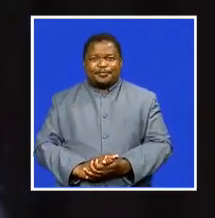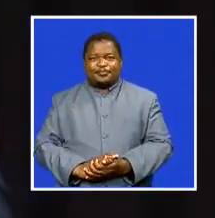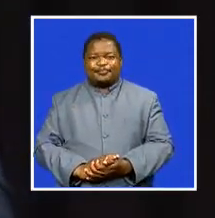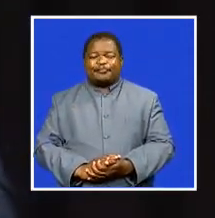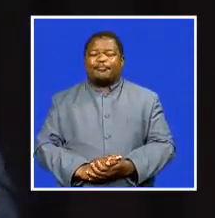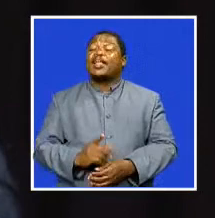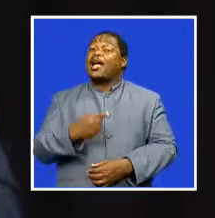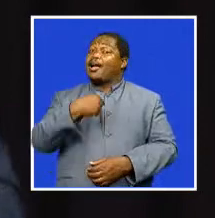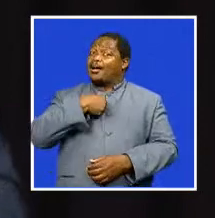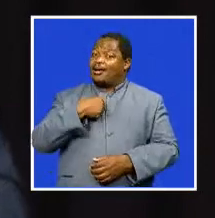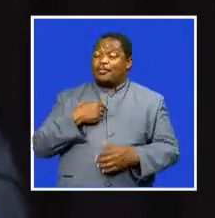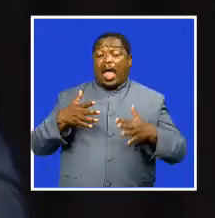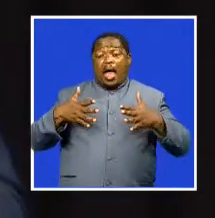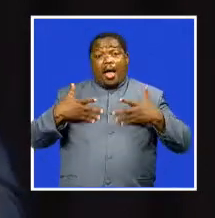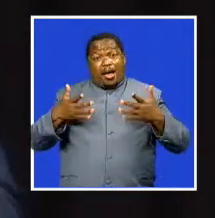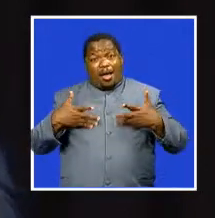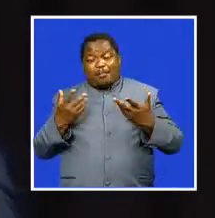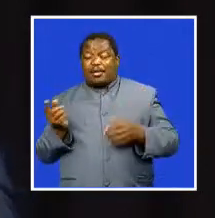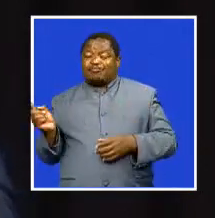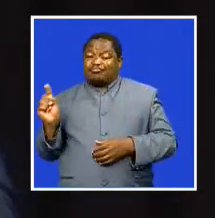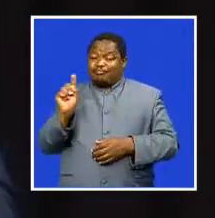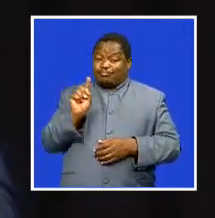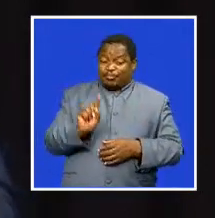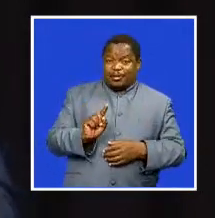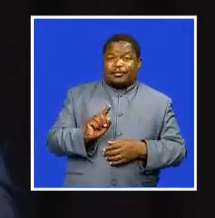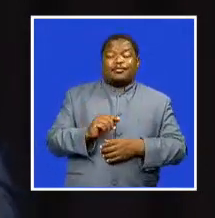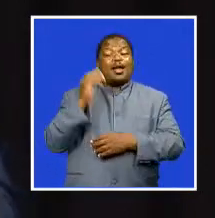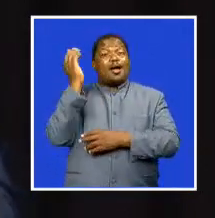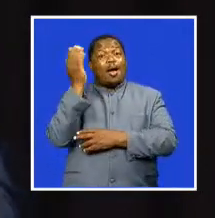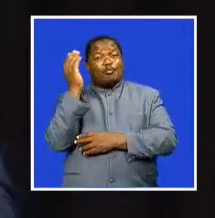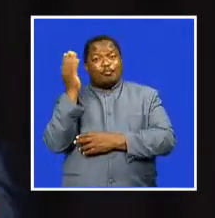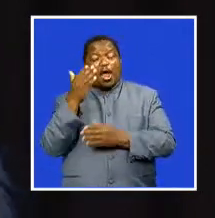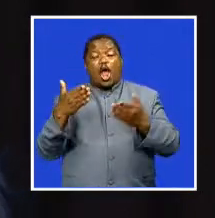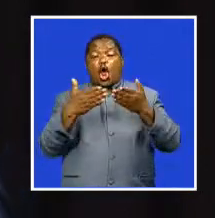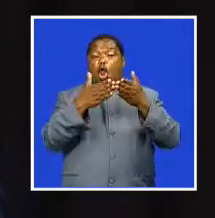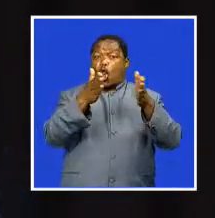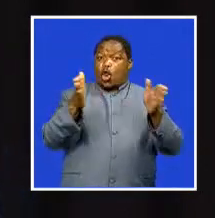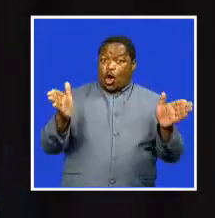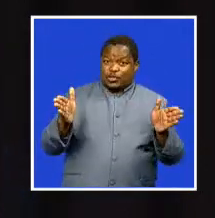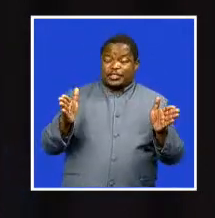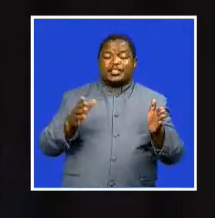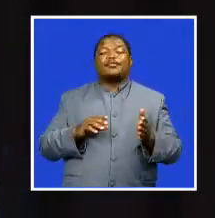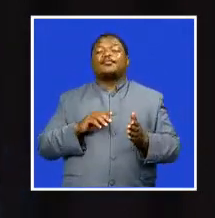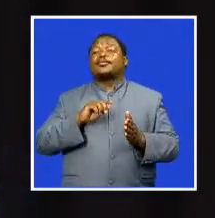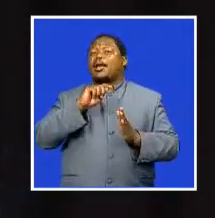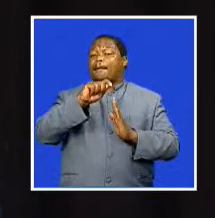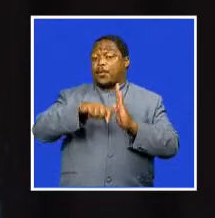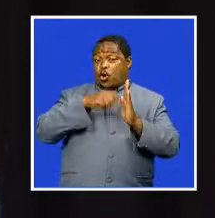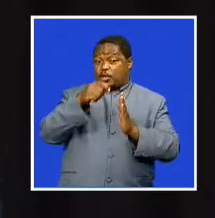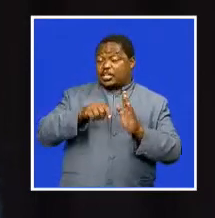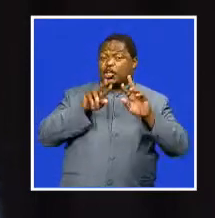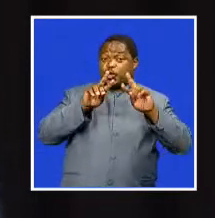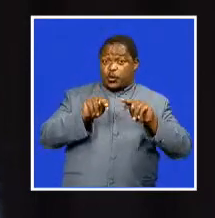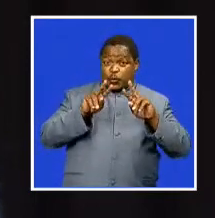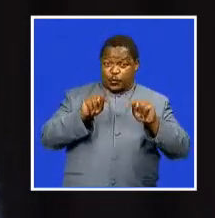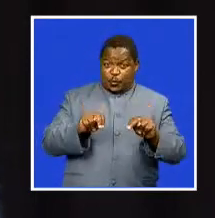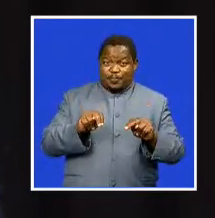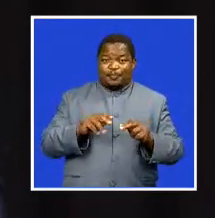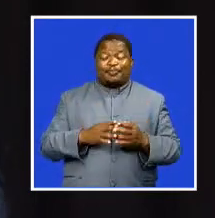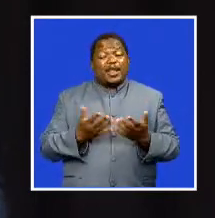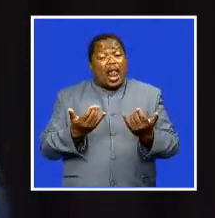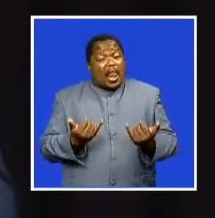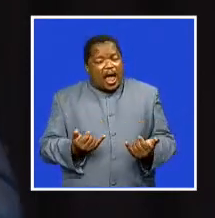again signifies our desire to look beyond the current predicament we are